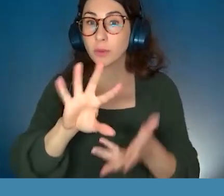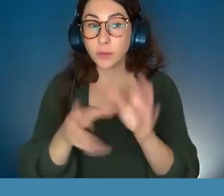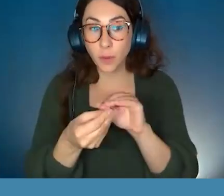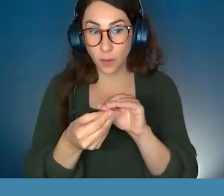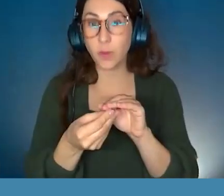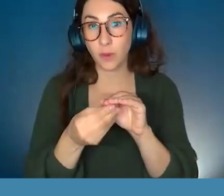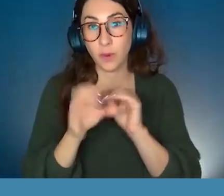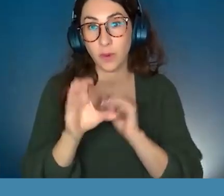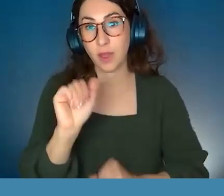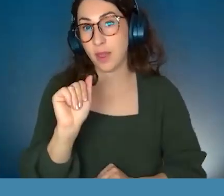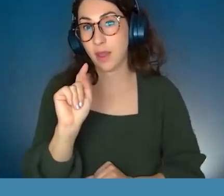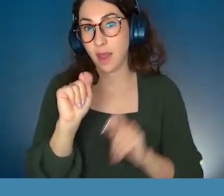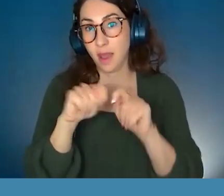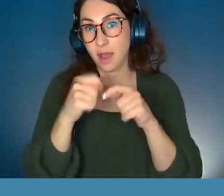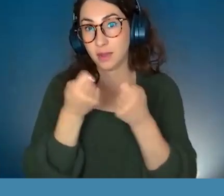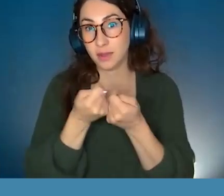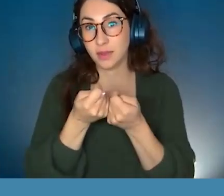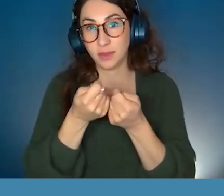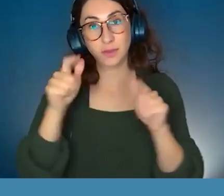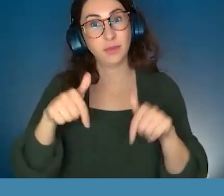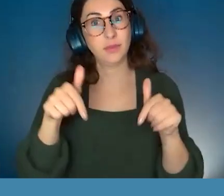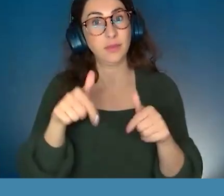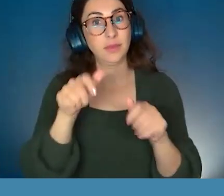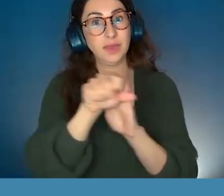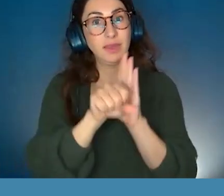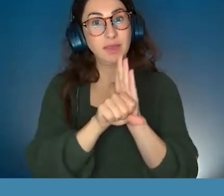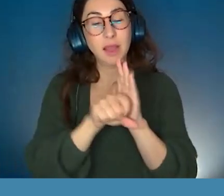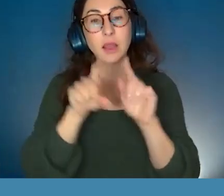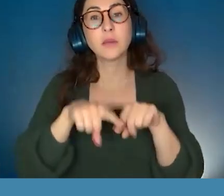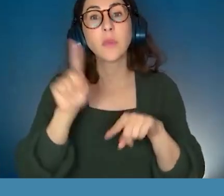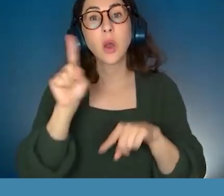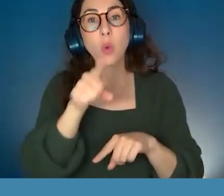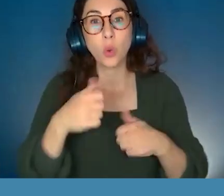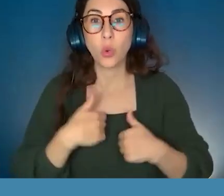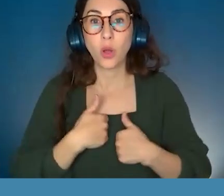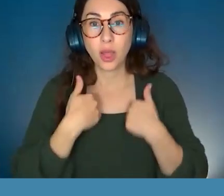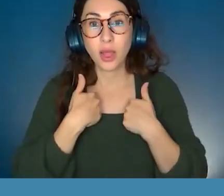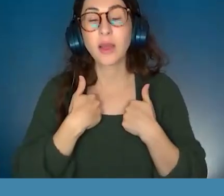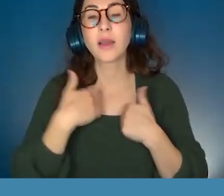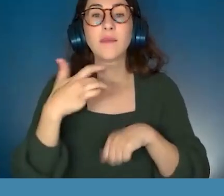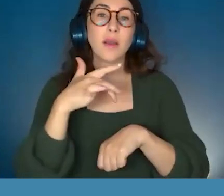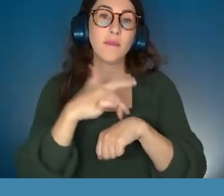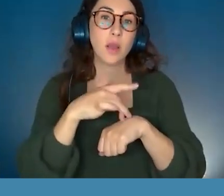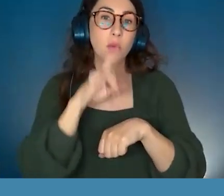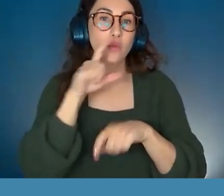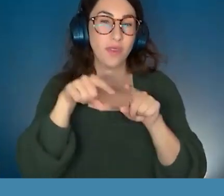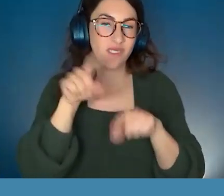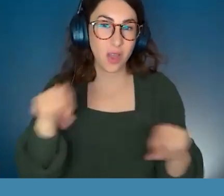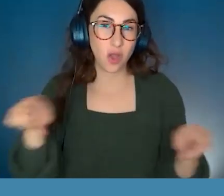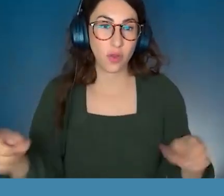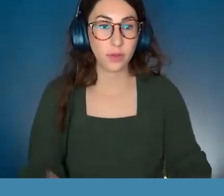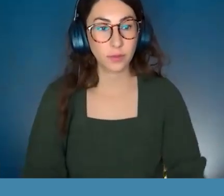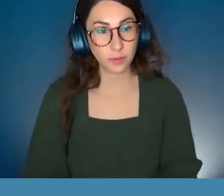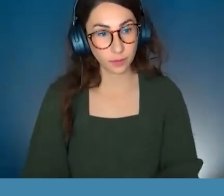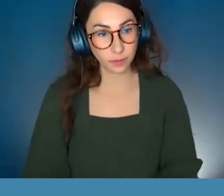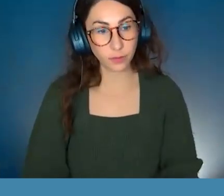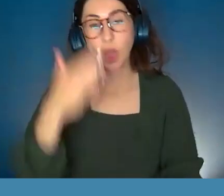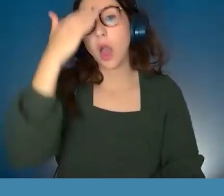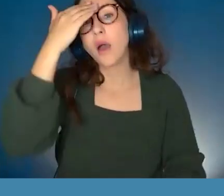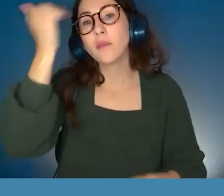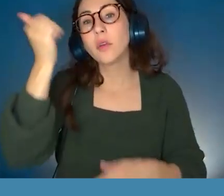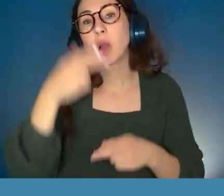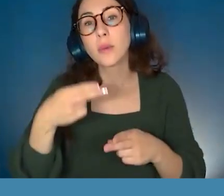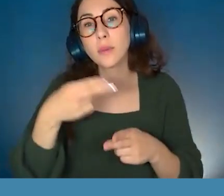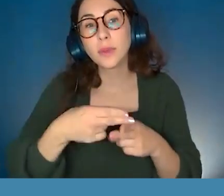And depending on what part of the state you live in, availability of CAT teams varies. And going back one slide, I forgot to mention